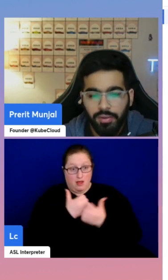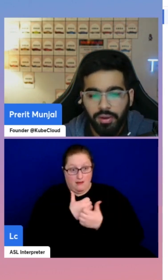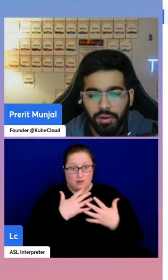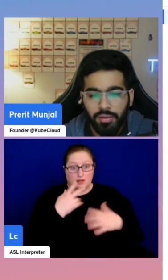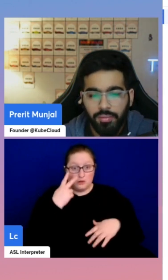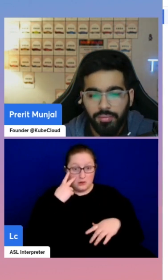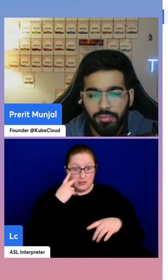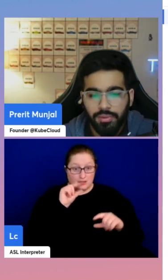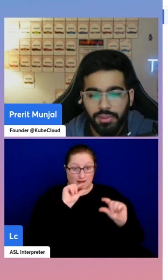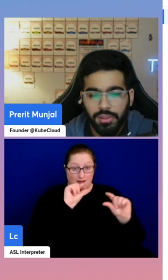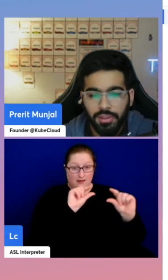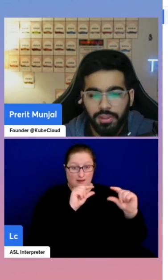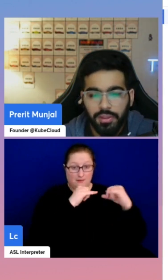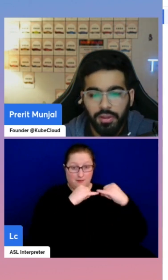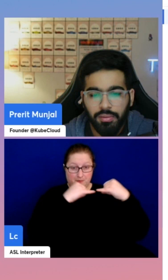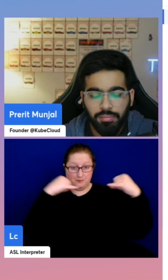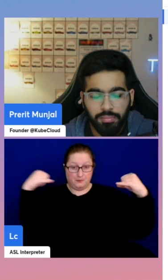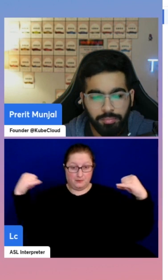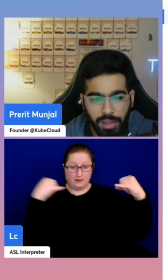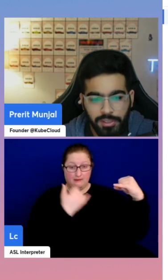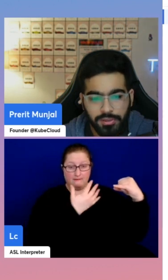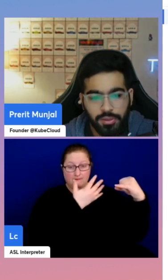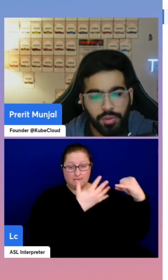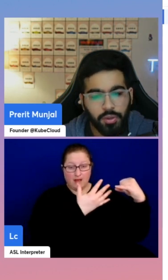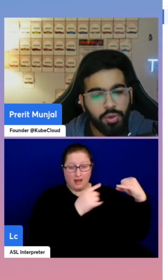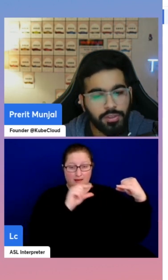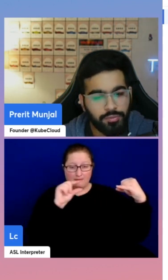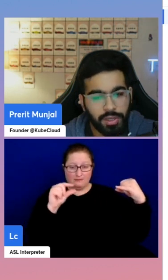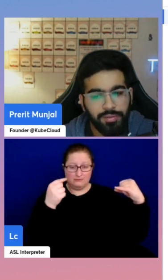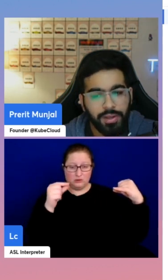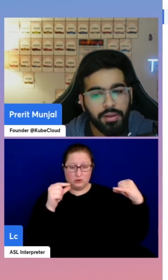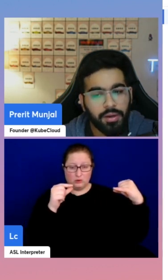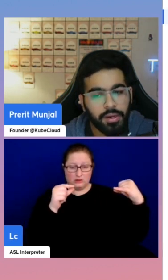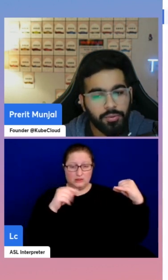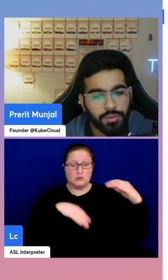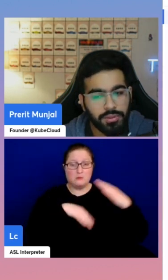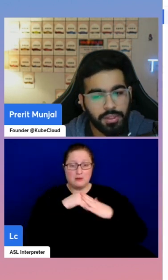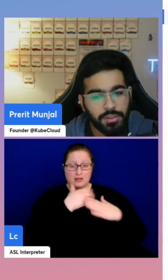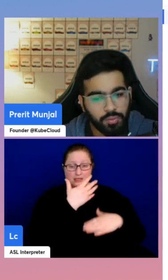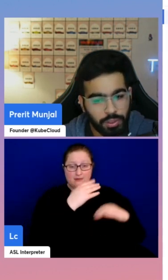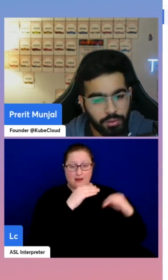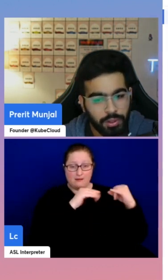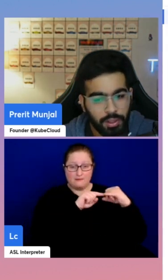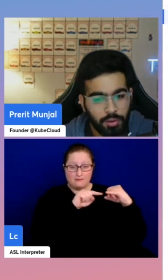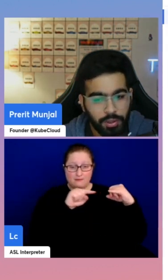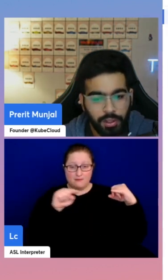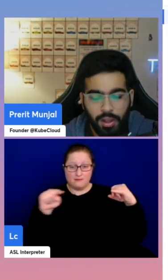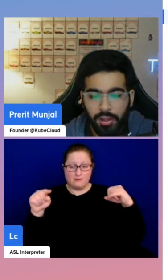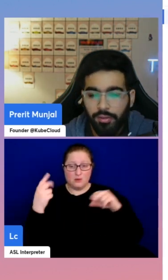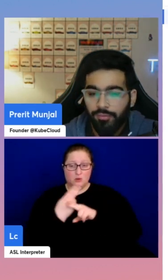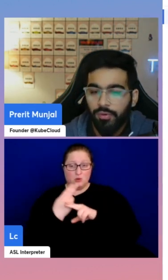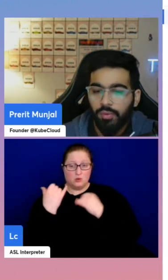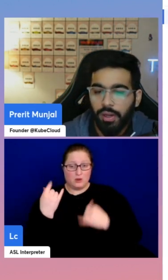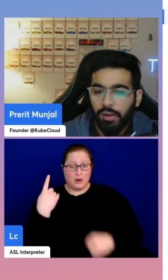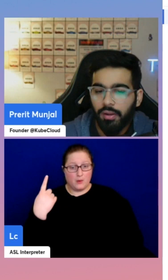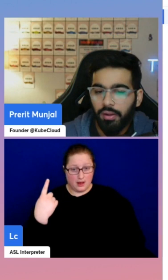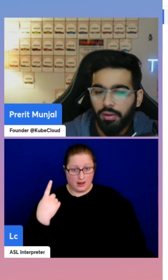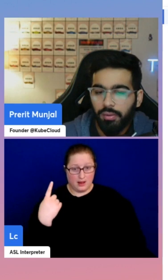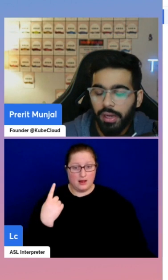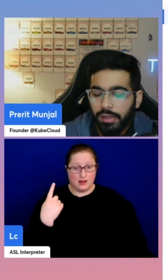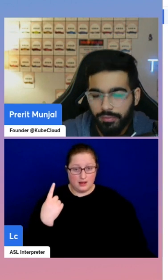right now the max you can go is 5 and current usage is 1. Okay, if